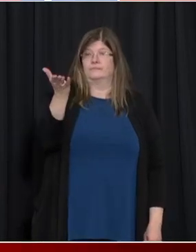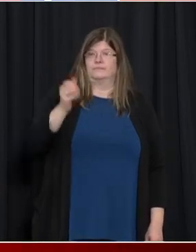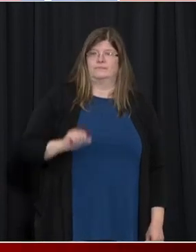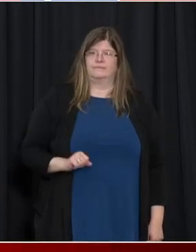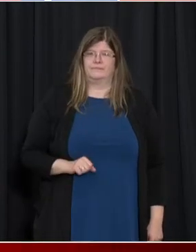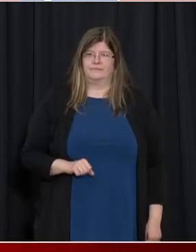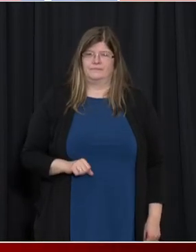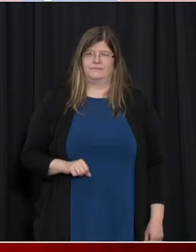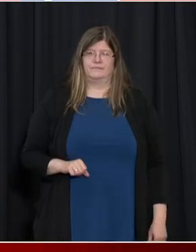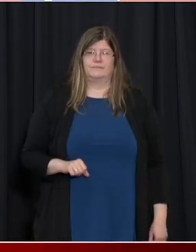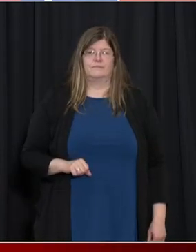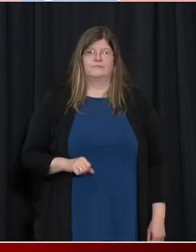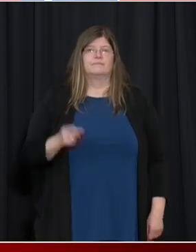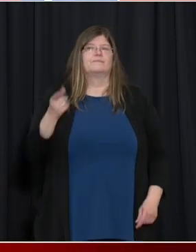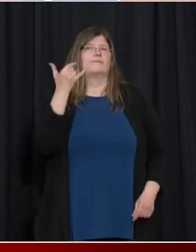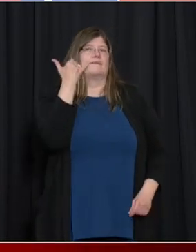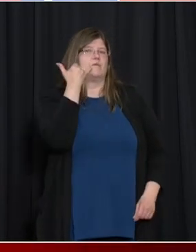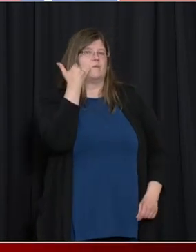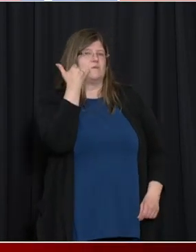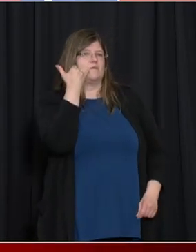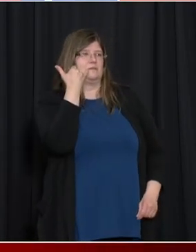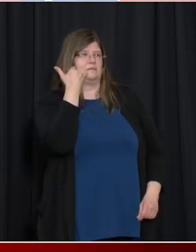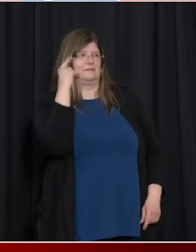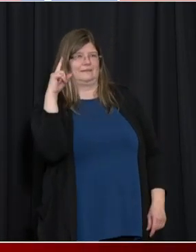Alex? Hey, can you all hear me? Yes.